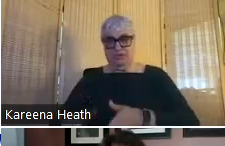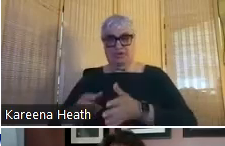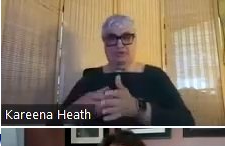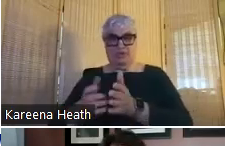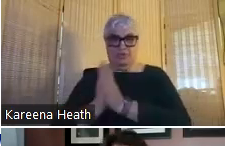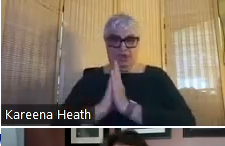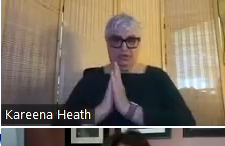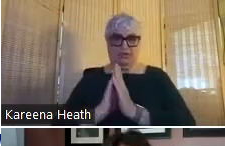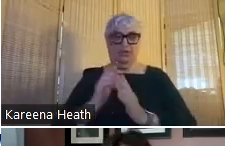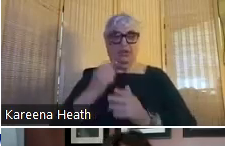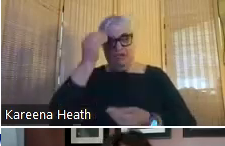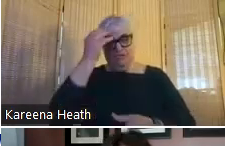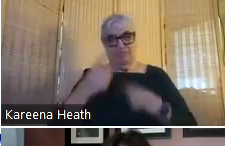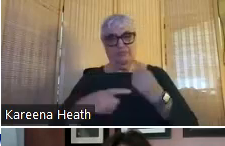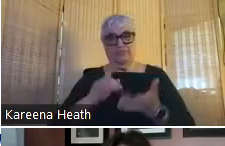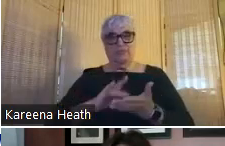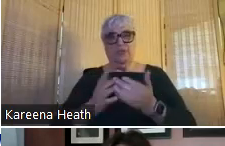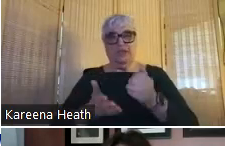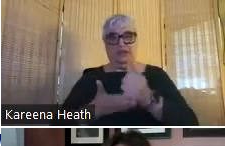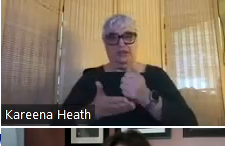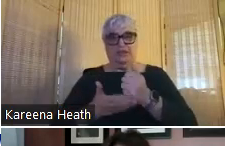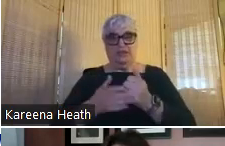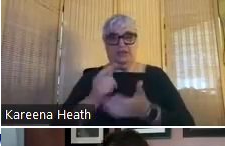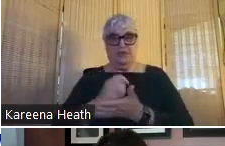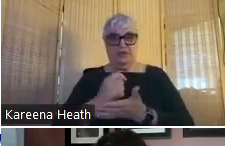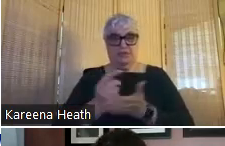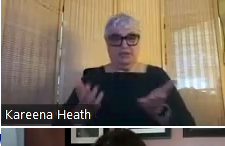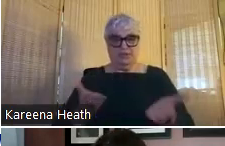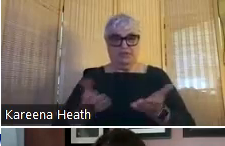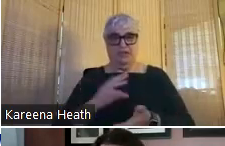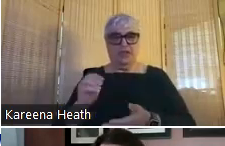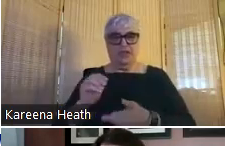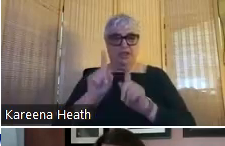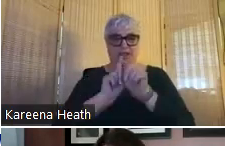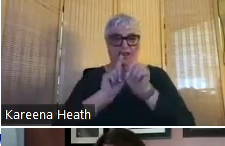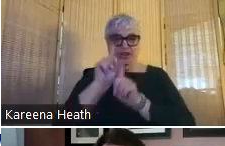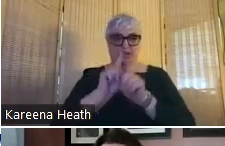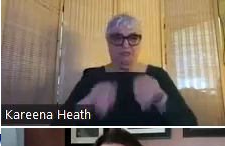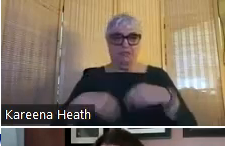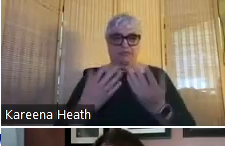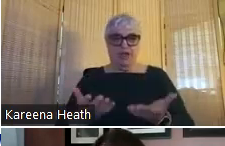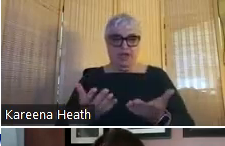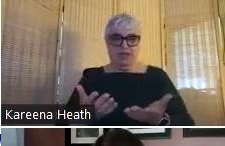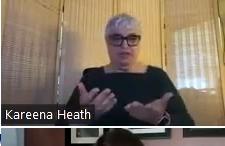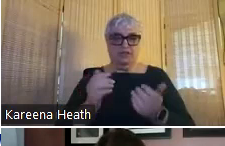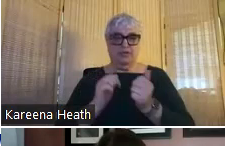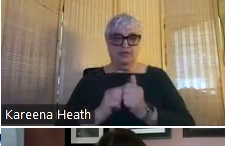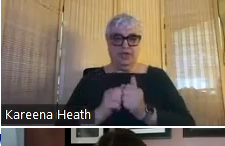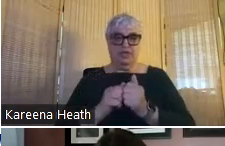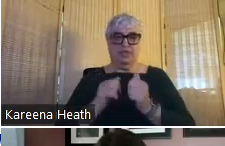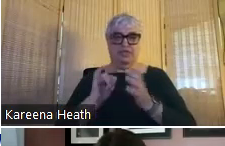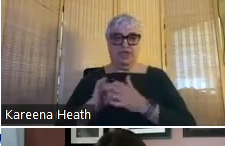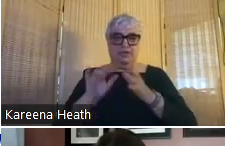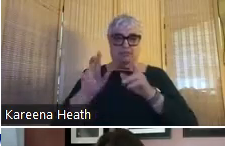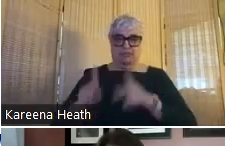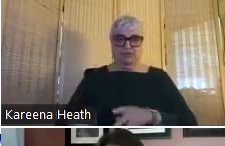inform individuals about medication-assisted treatment services and, got a little asterisk here, provide them directly with the individual's consent.